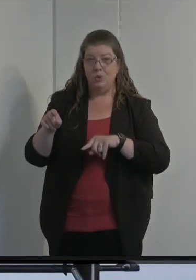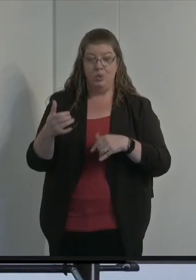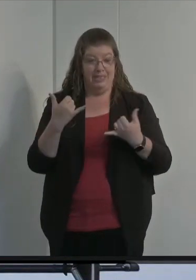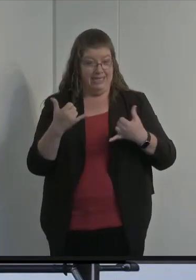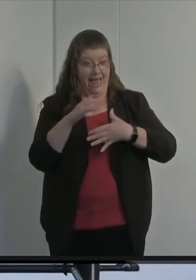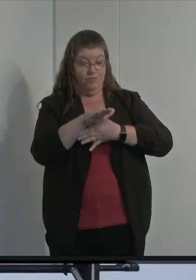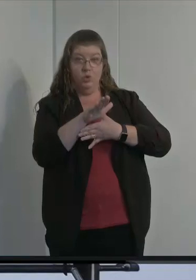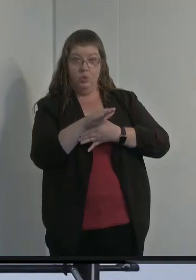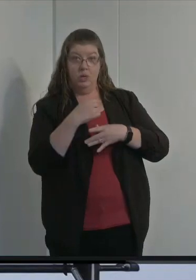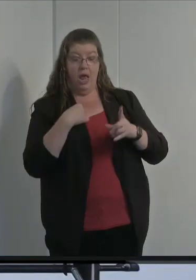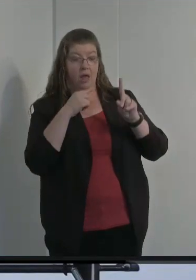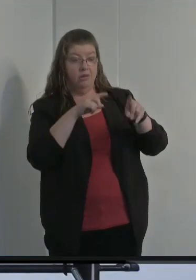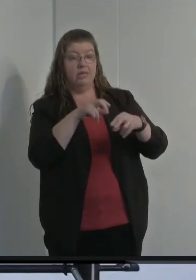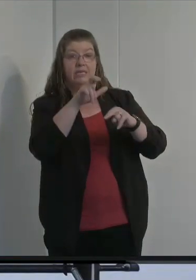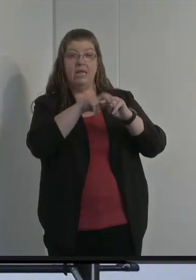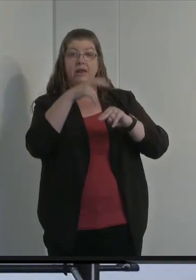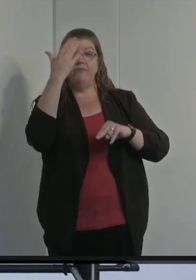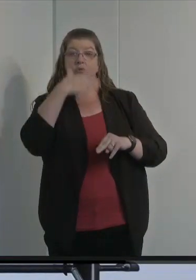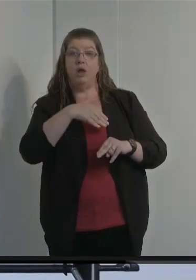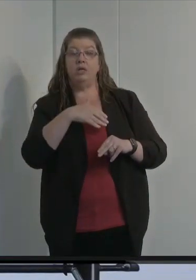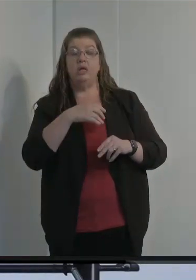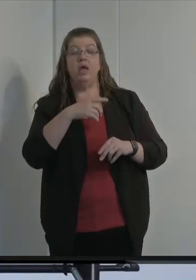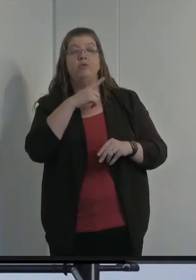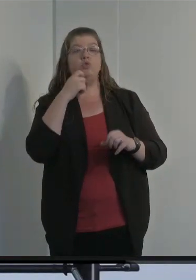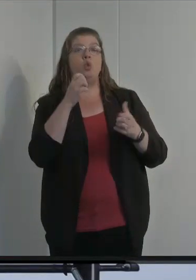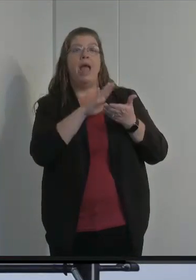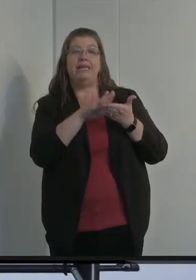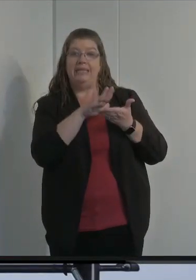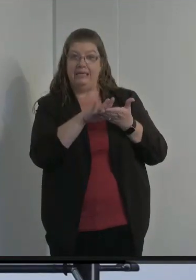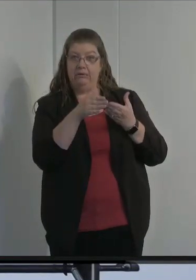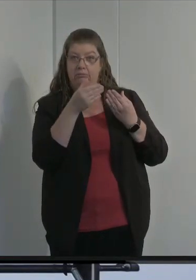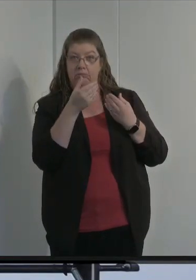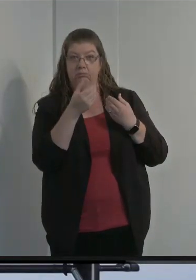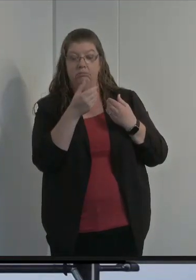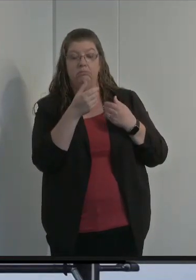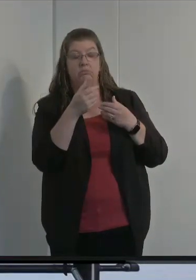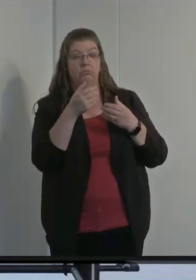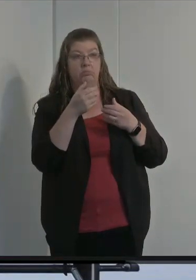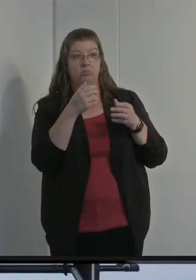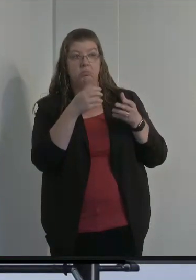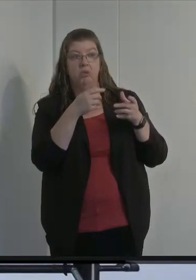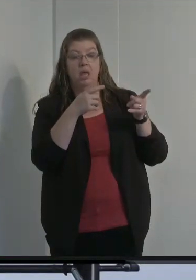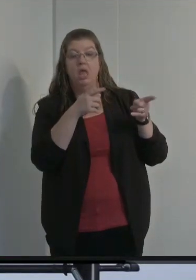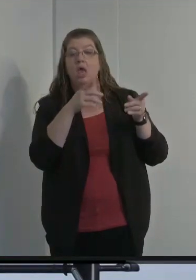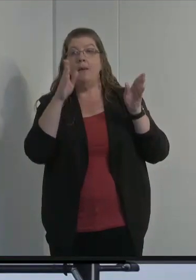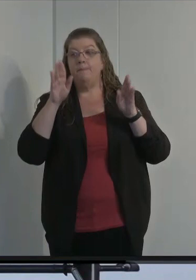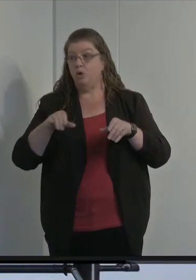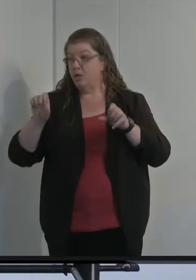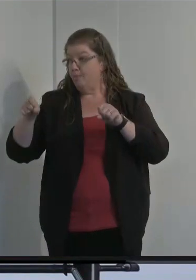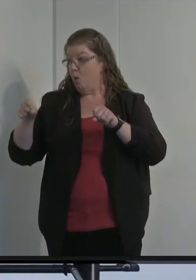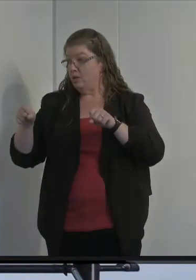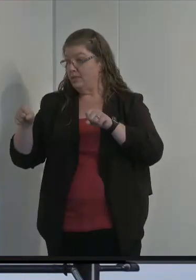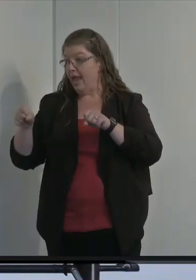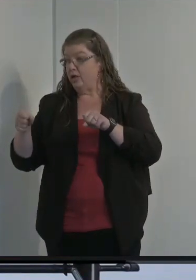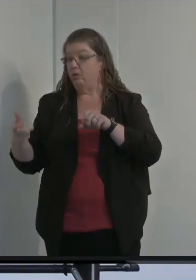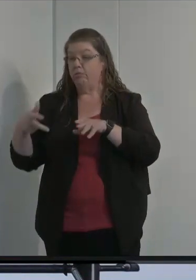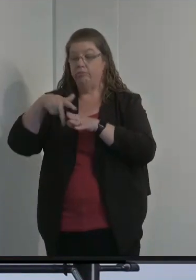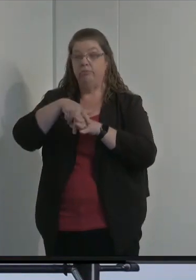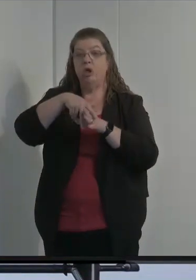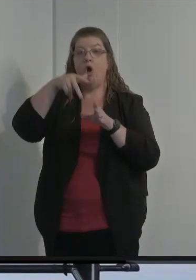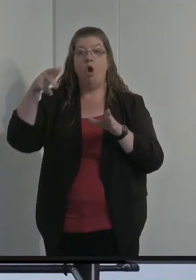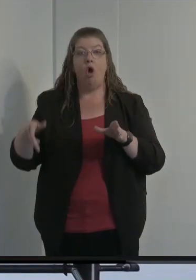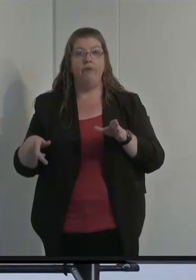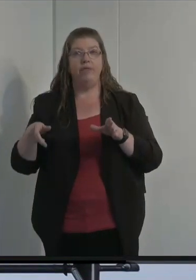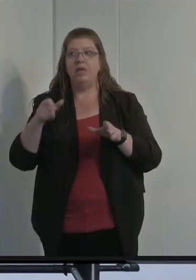this afternoon, I was sitting in front of the dry cleaners. A person got off their motorcycle, didn't have a mask on, looked like they were